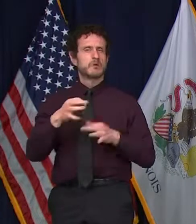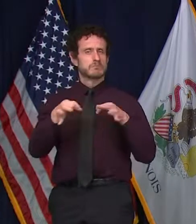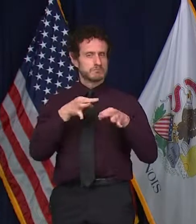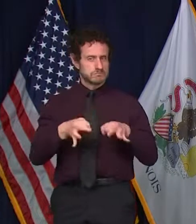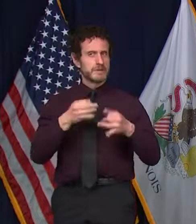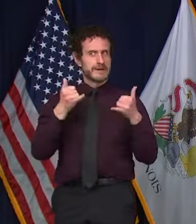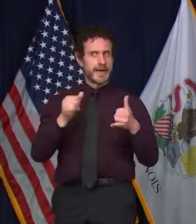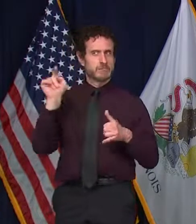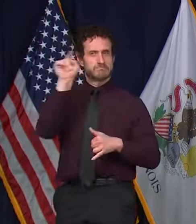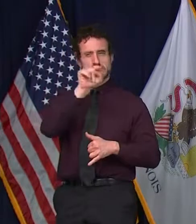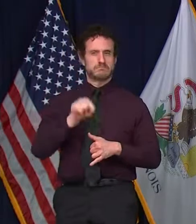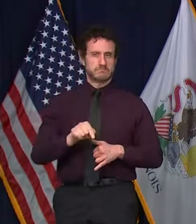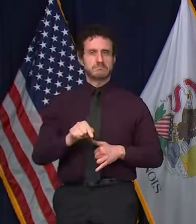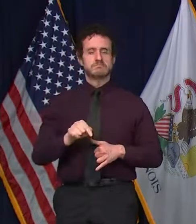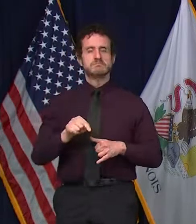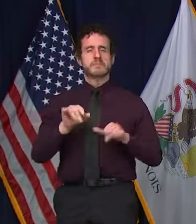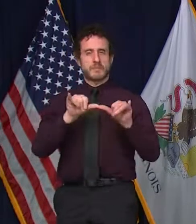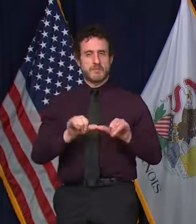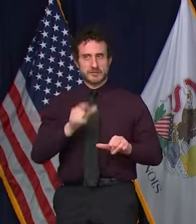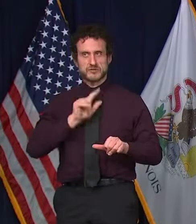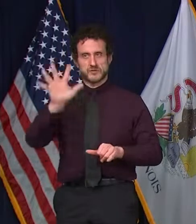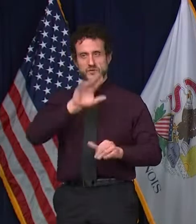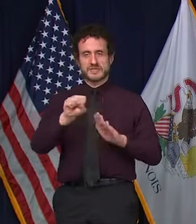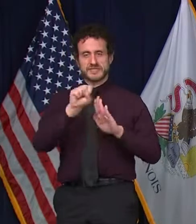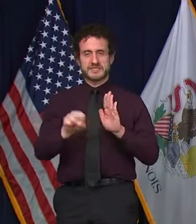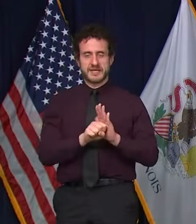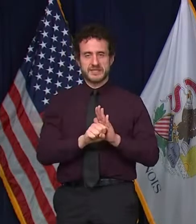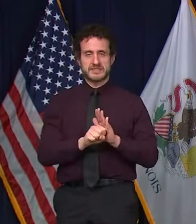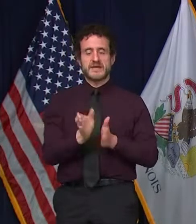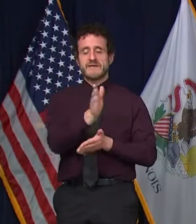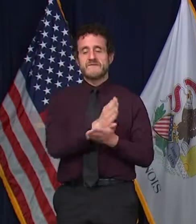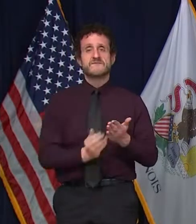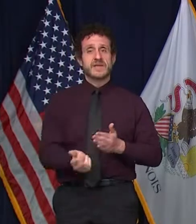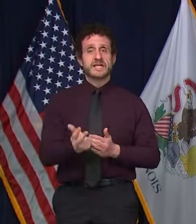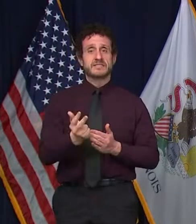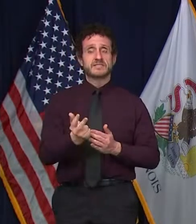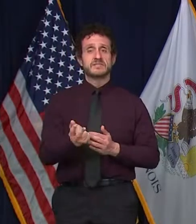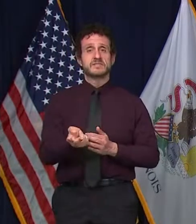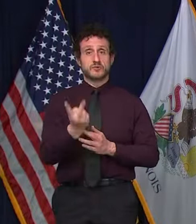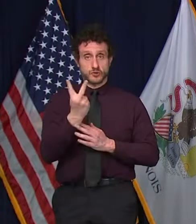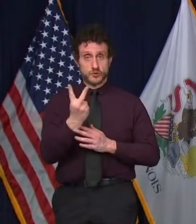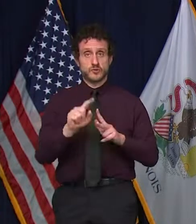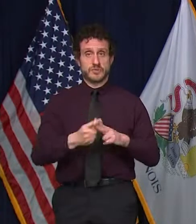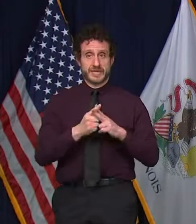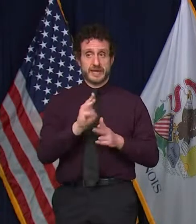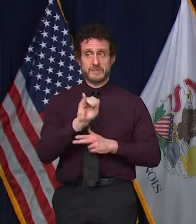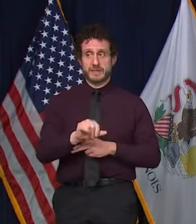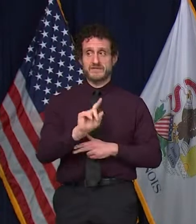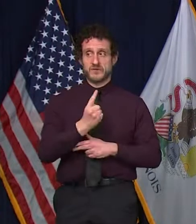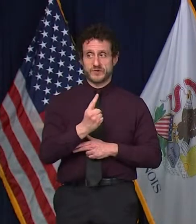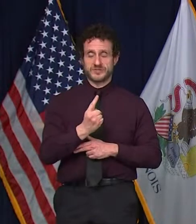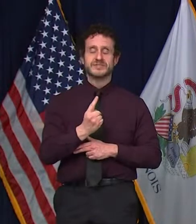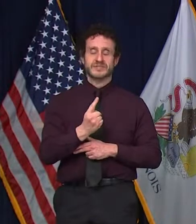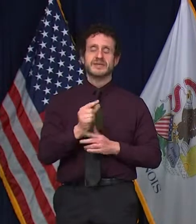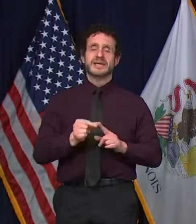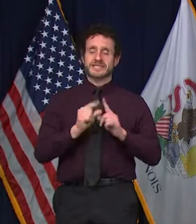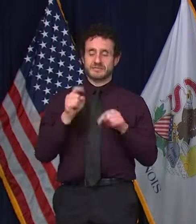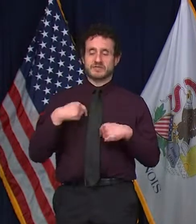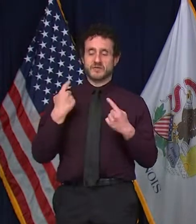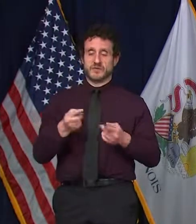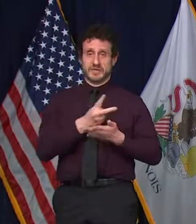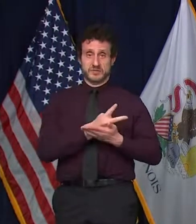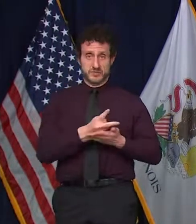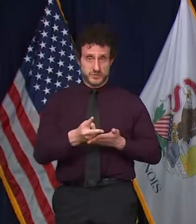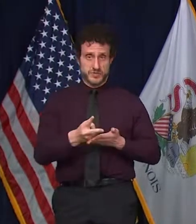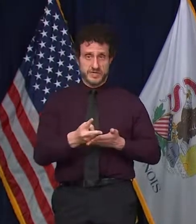for our entire state. Phase 3 of our plan began May 1st, and especially over the course of the past 2